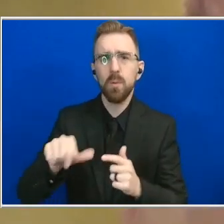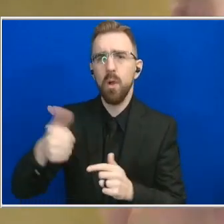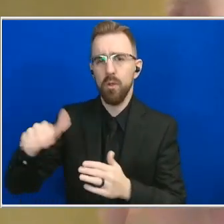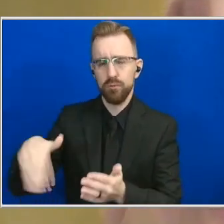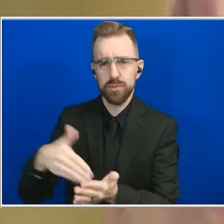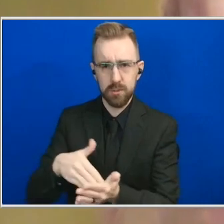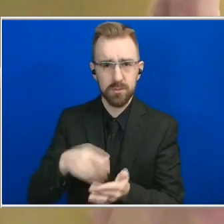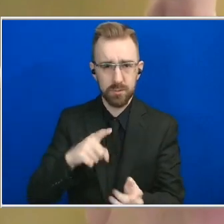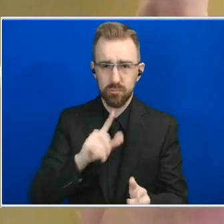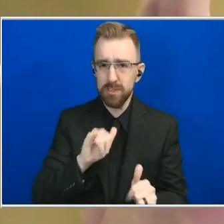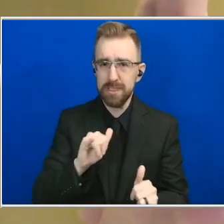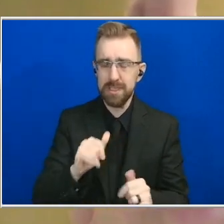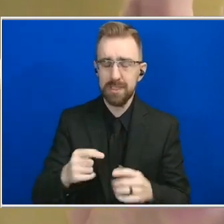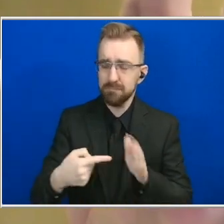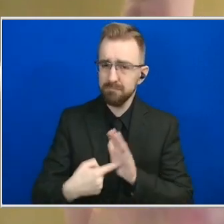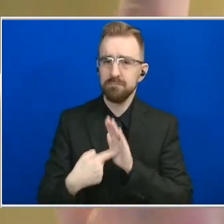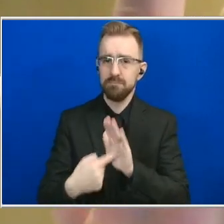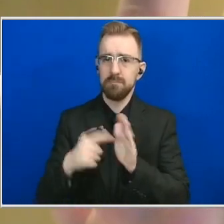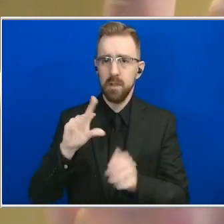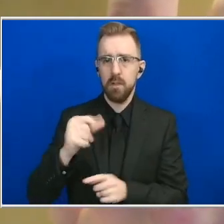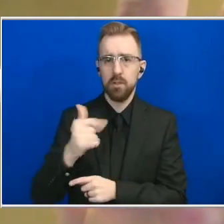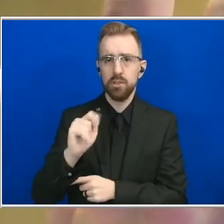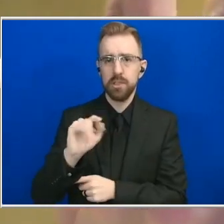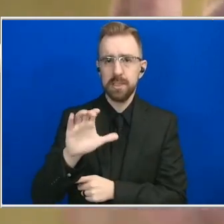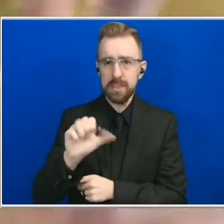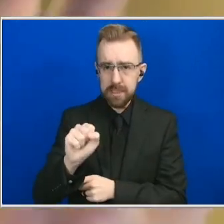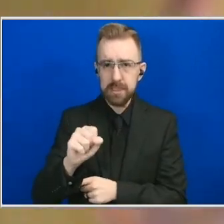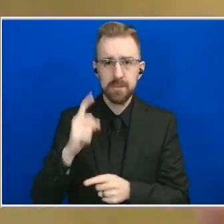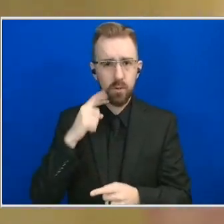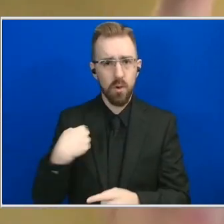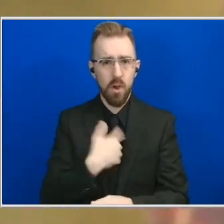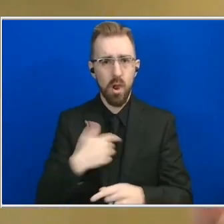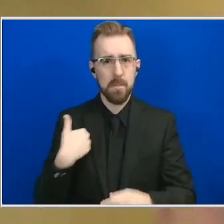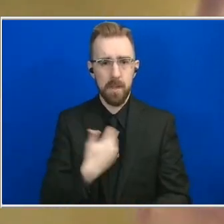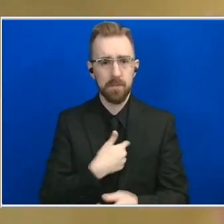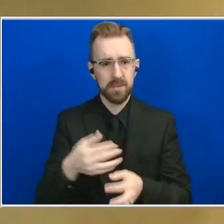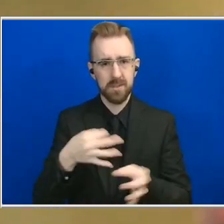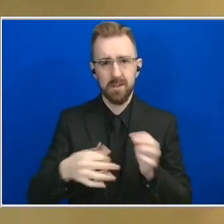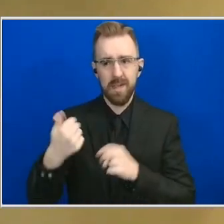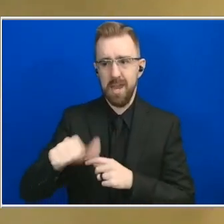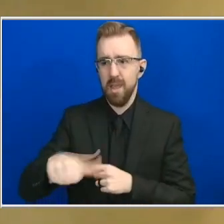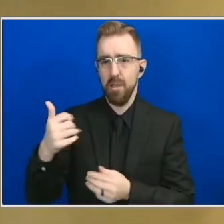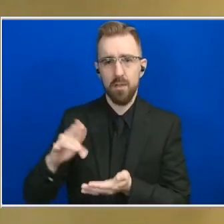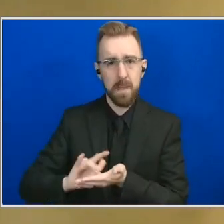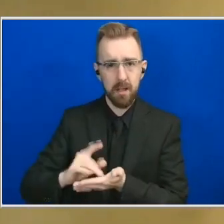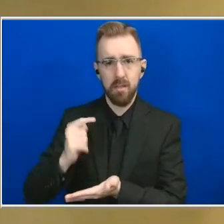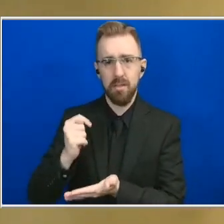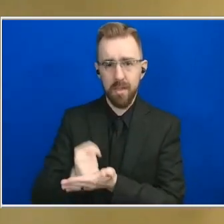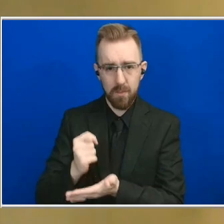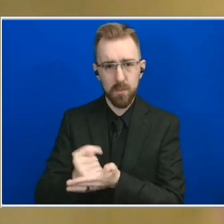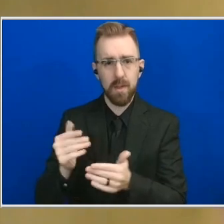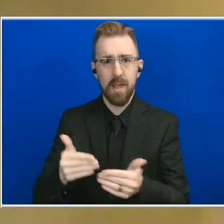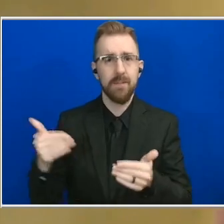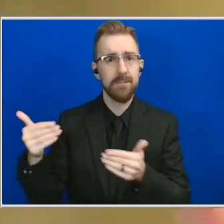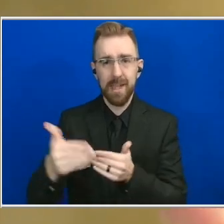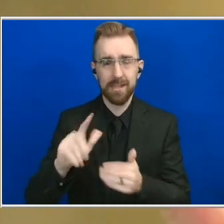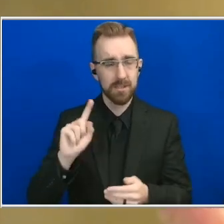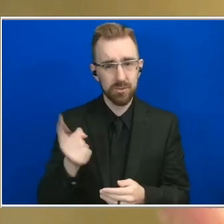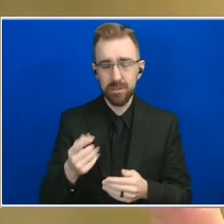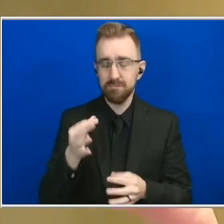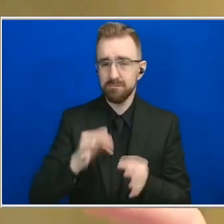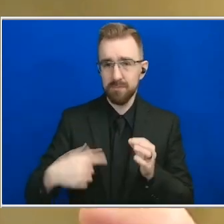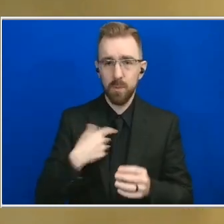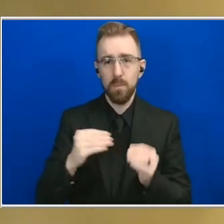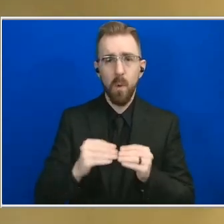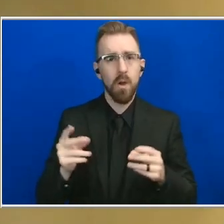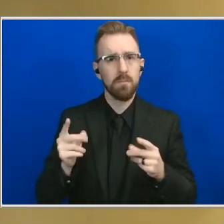really a testament to the logistical networks of our teams rather than any type of medical or therapeutic advance. This is just simply that we're more efficient